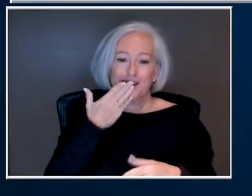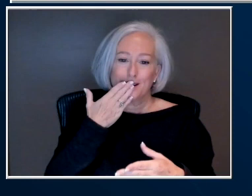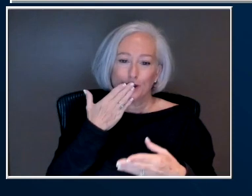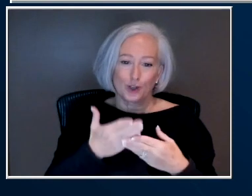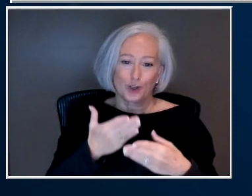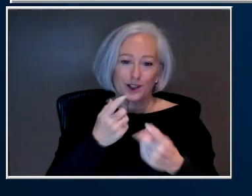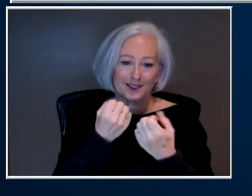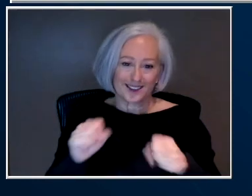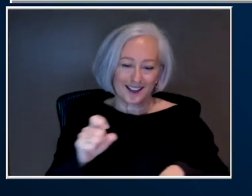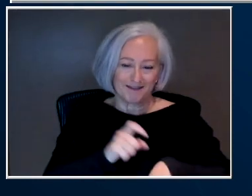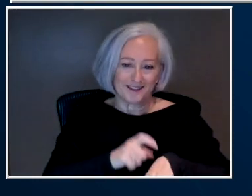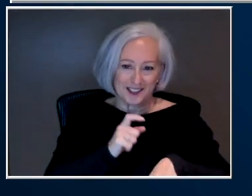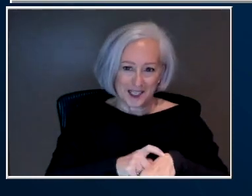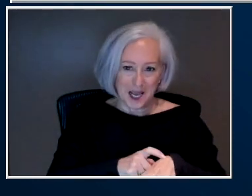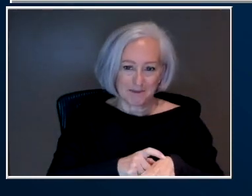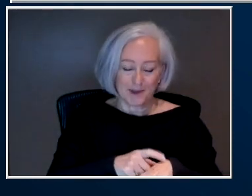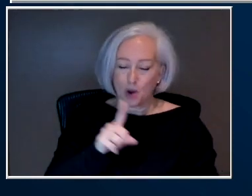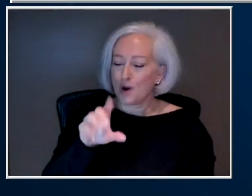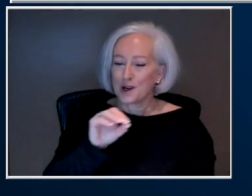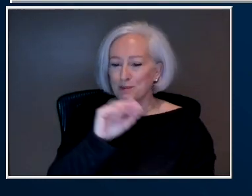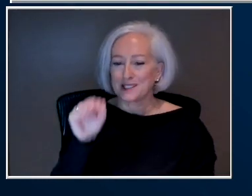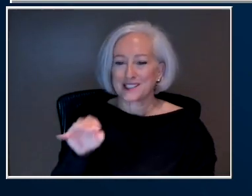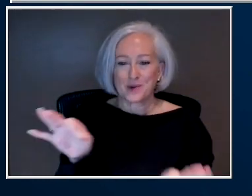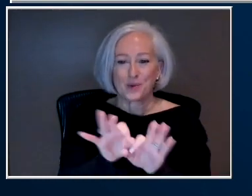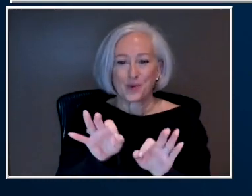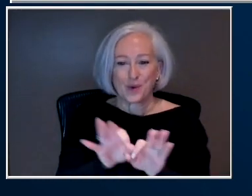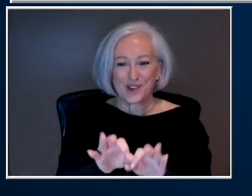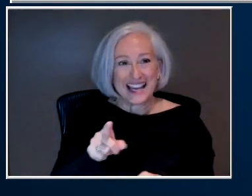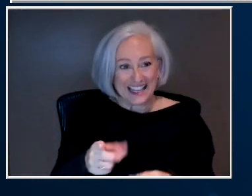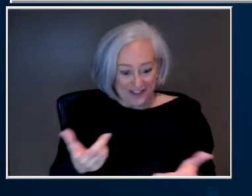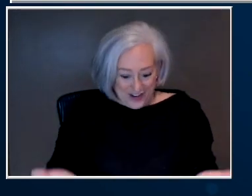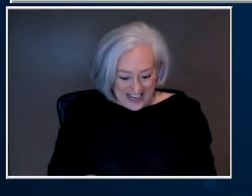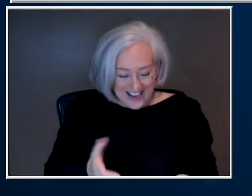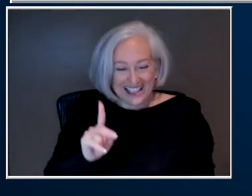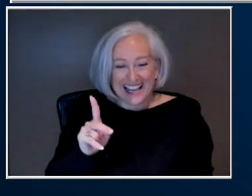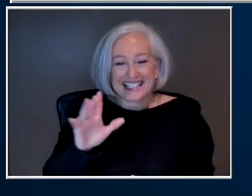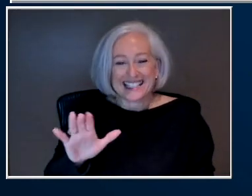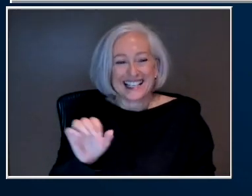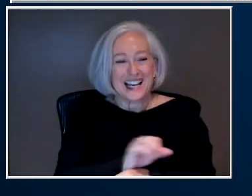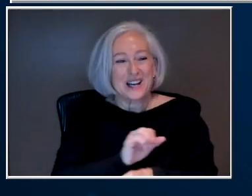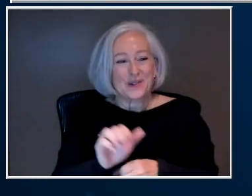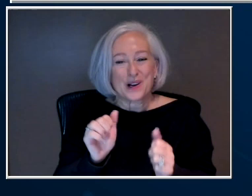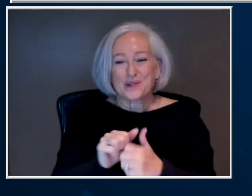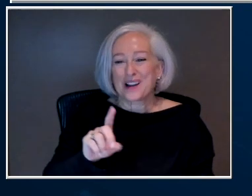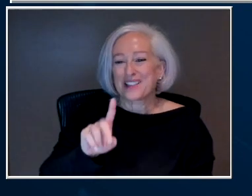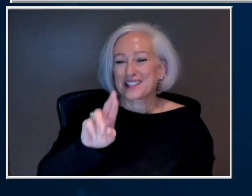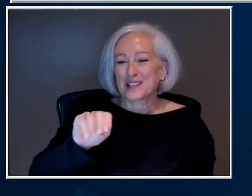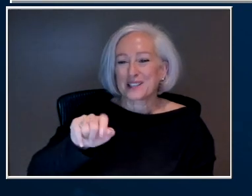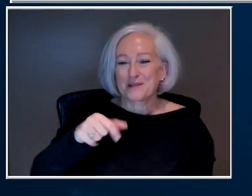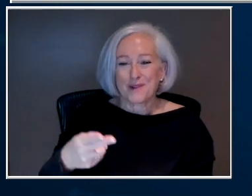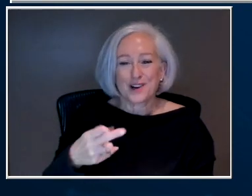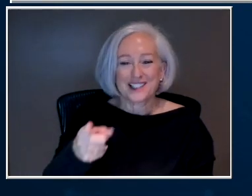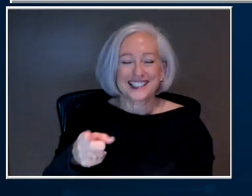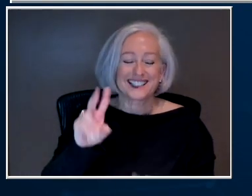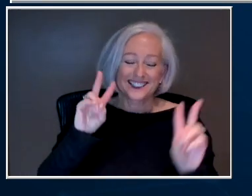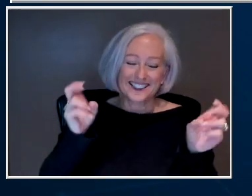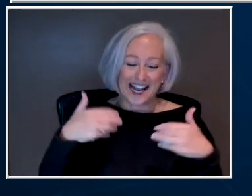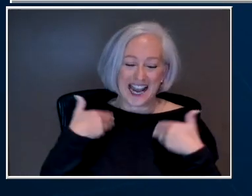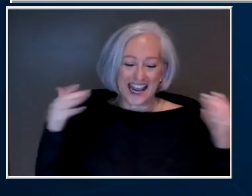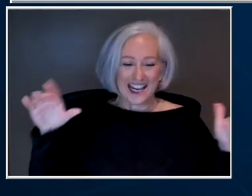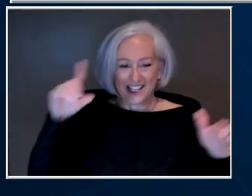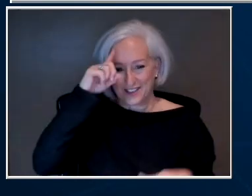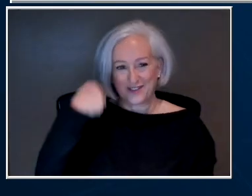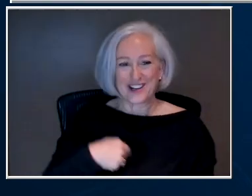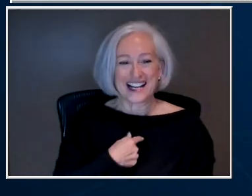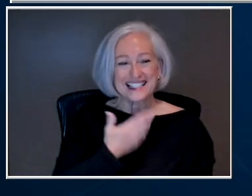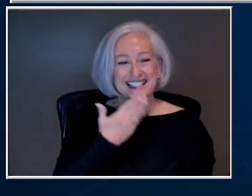100% worth it. And if you're in the area, work with Dr. Marsh. She's amazing. She's our angel. So love that. That's